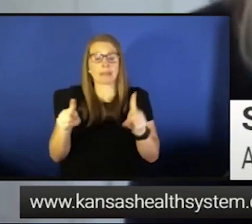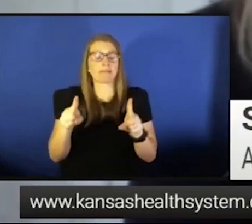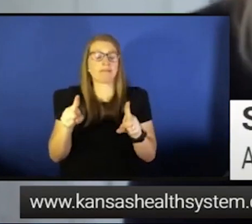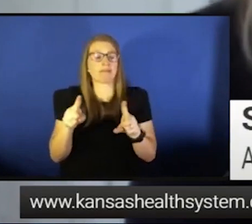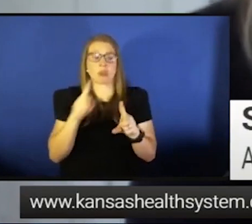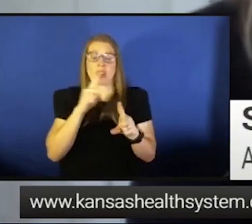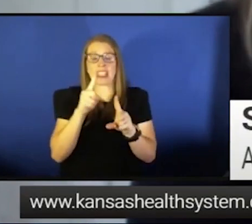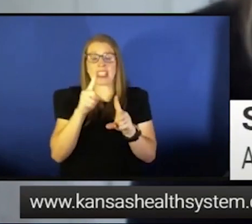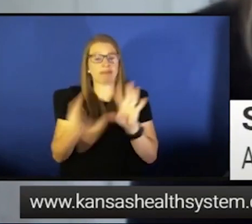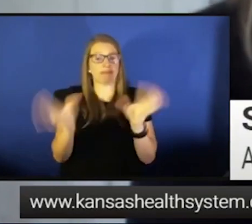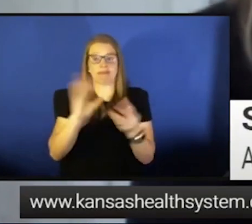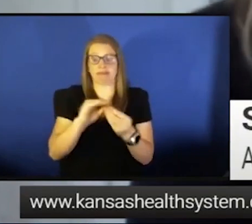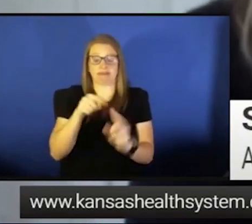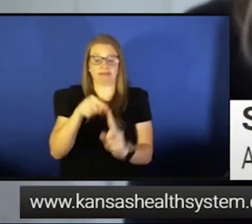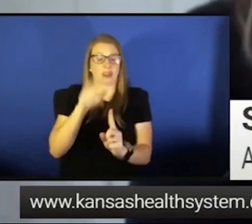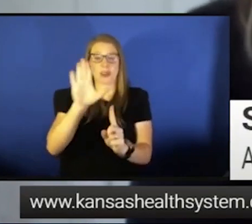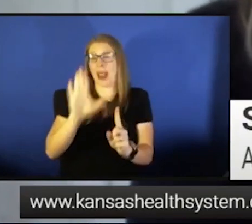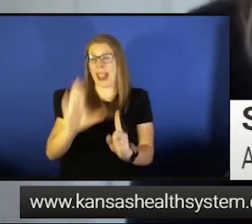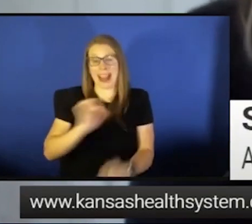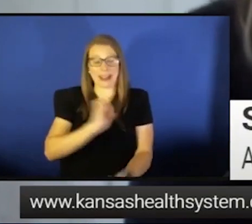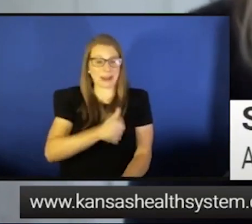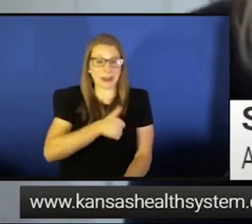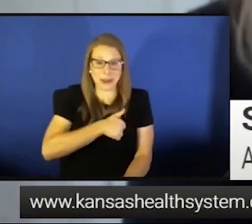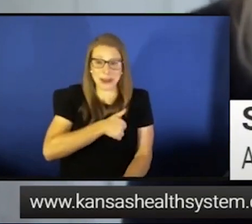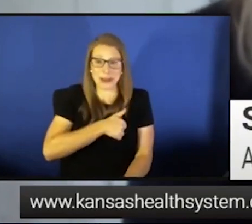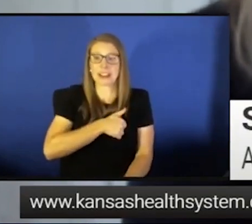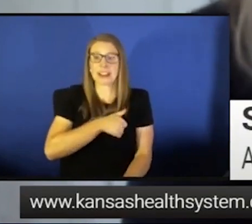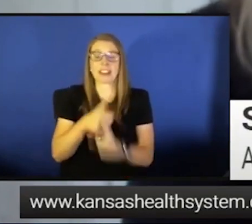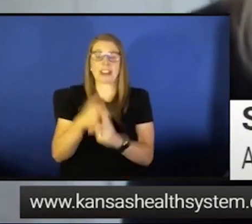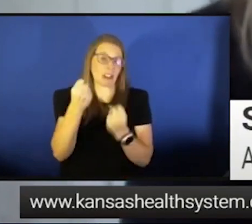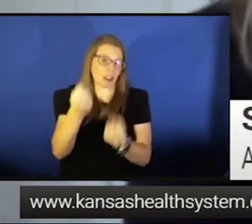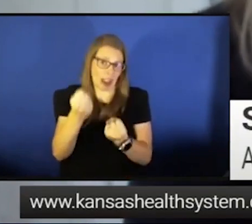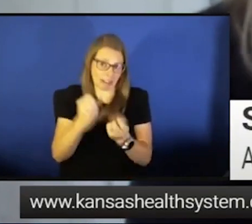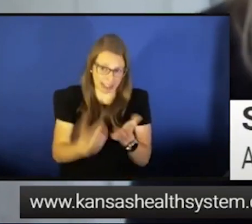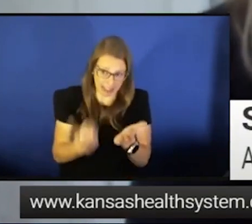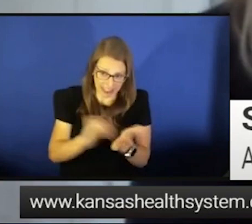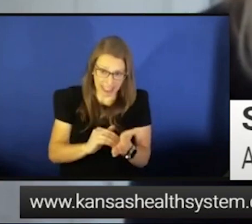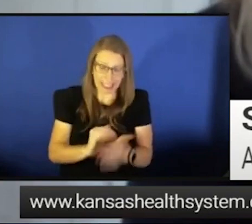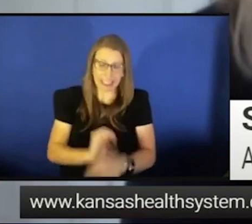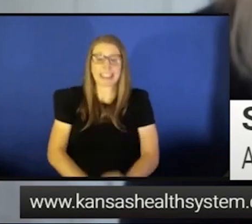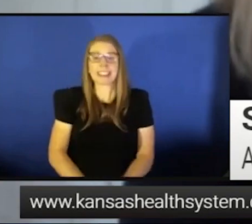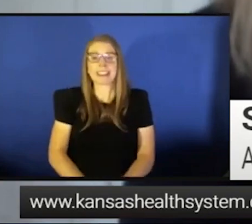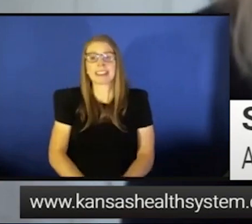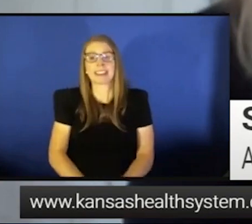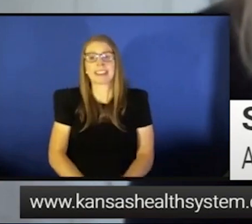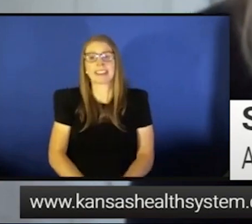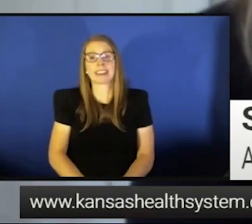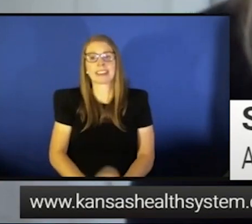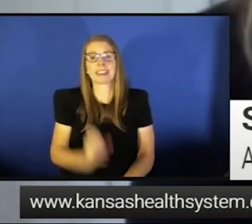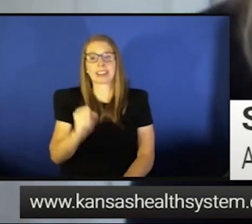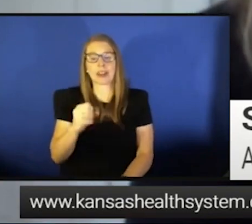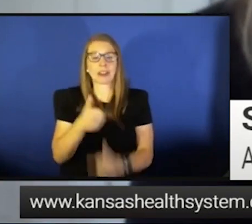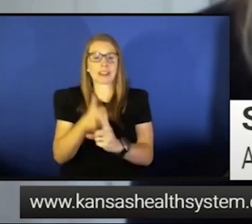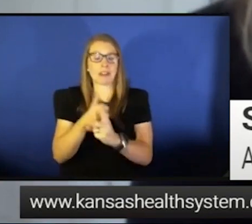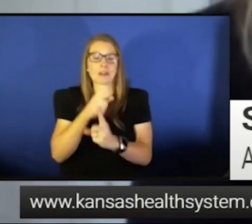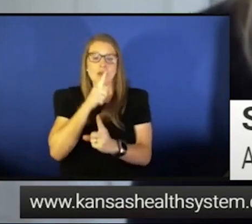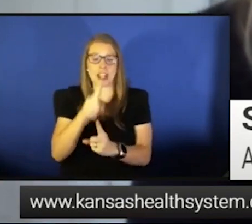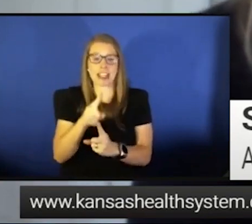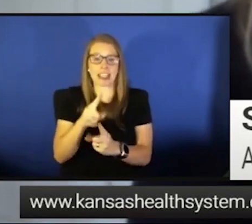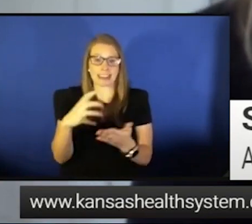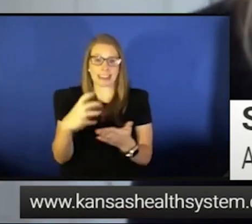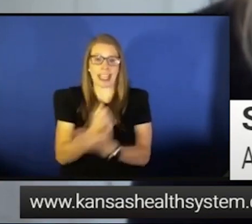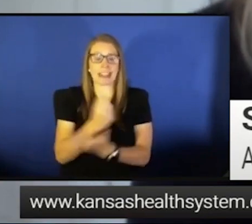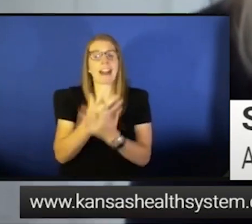overall, really great attitude. She's driving again, so she's really gained a lot of